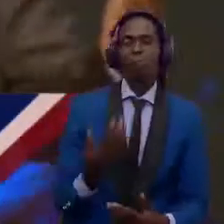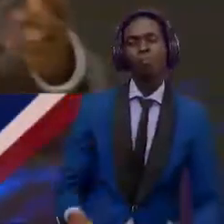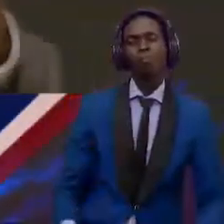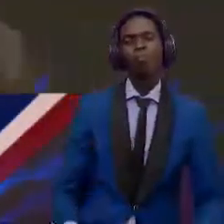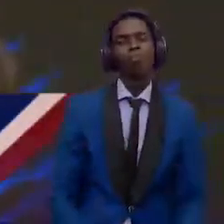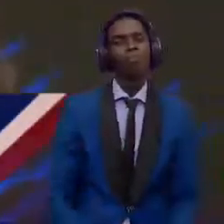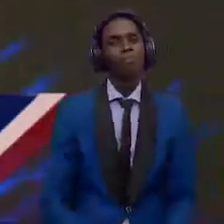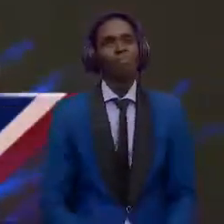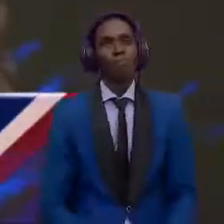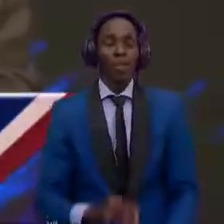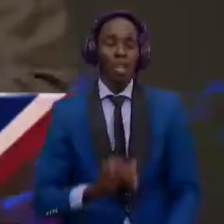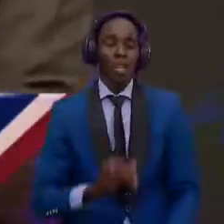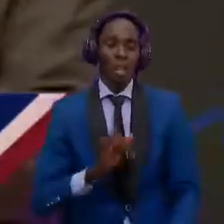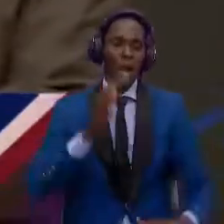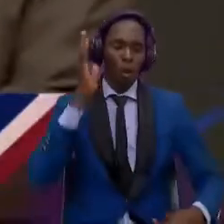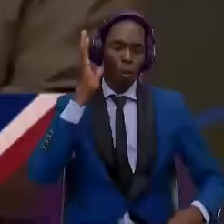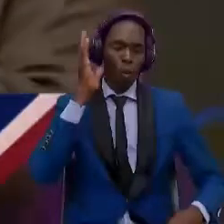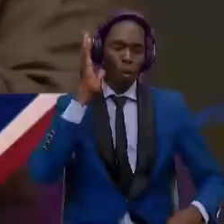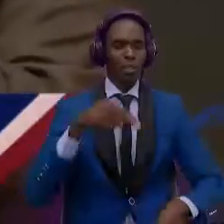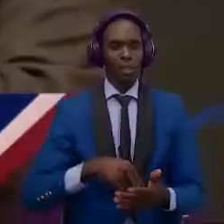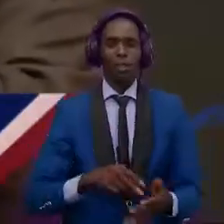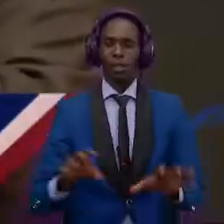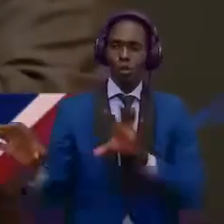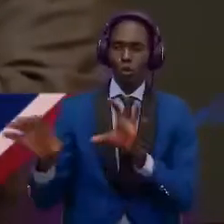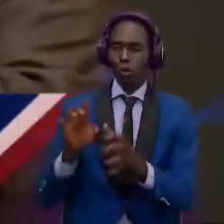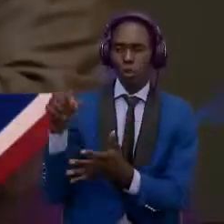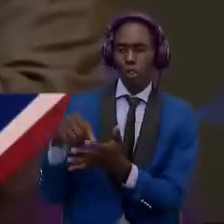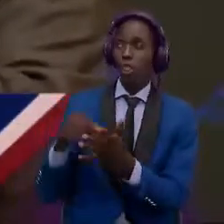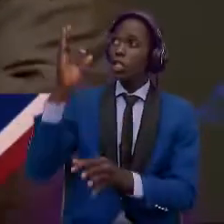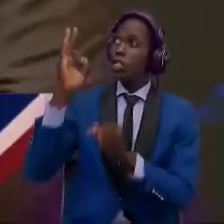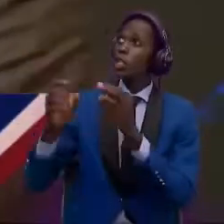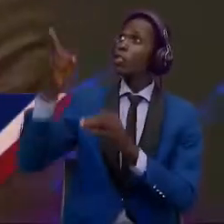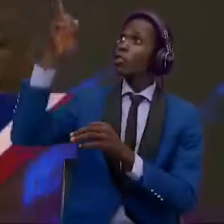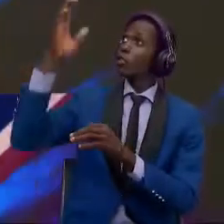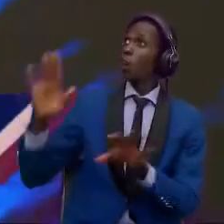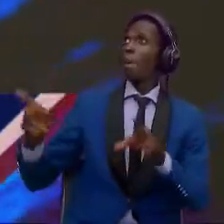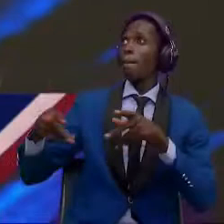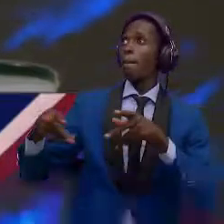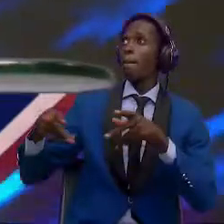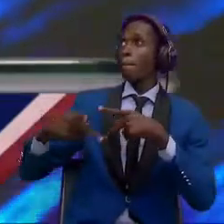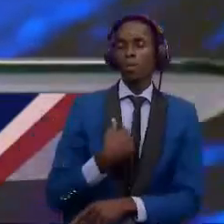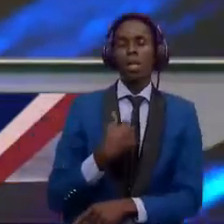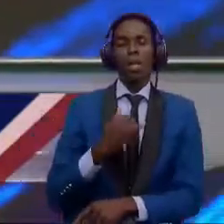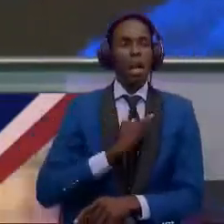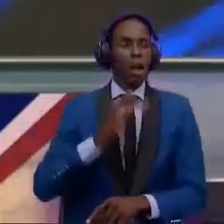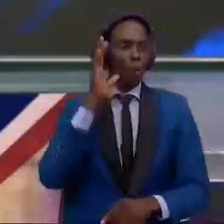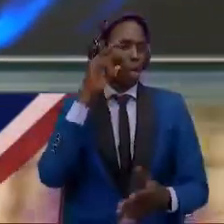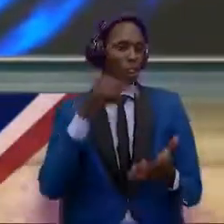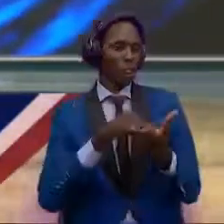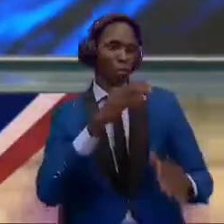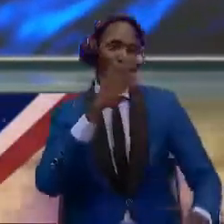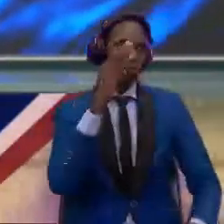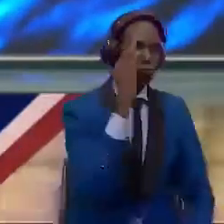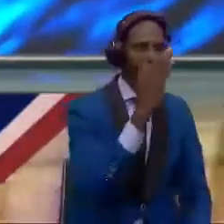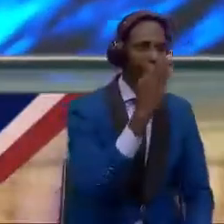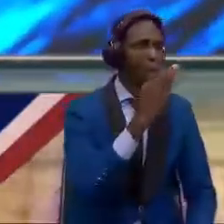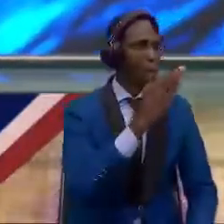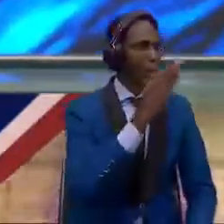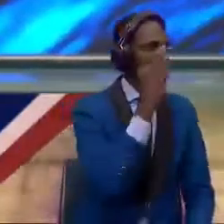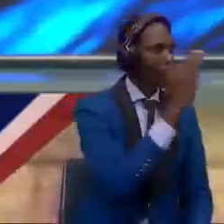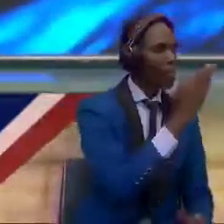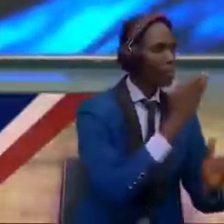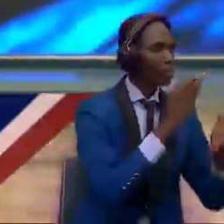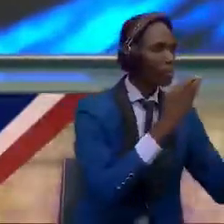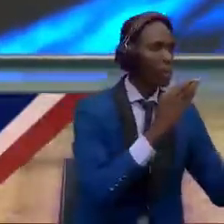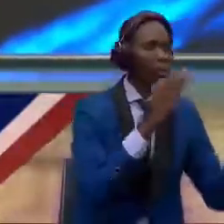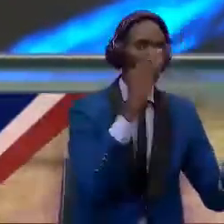I will rise and do something if the Lord permits. I will rise and preach, and I will go here, I will go